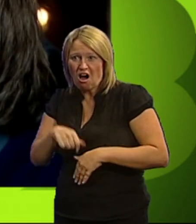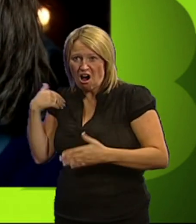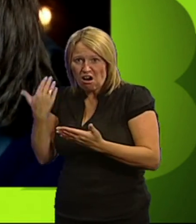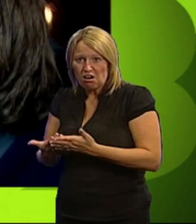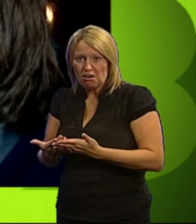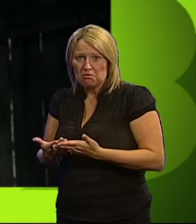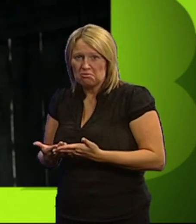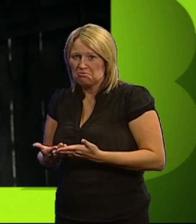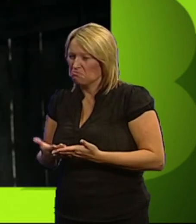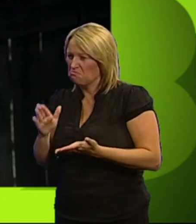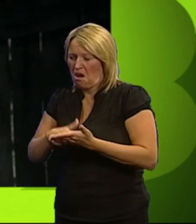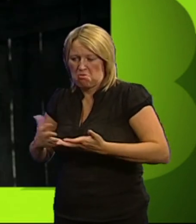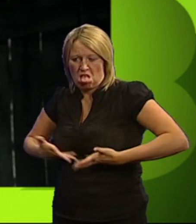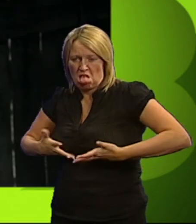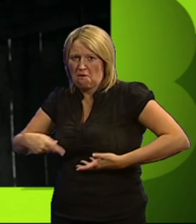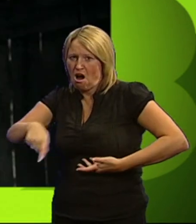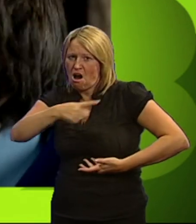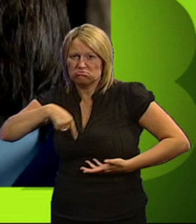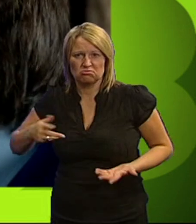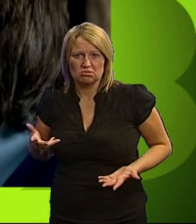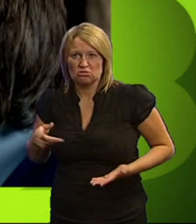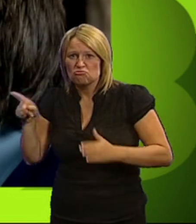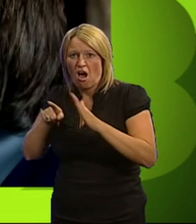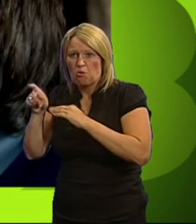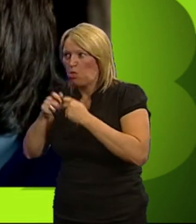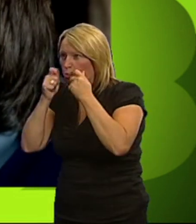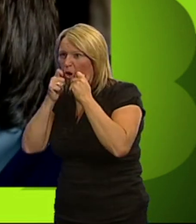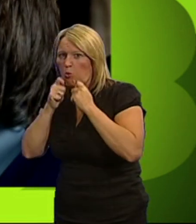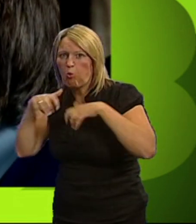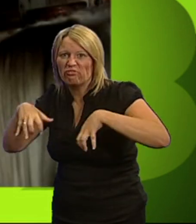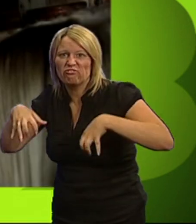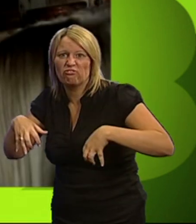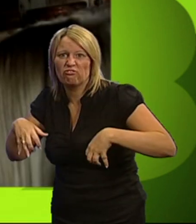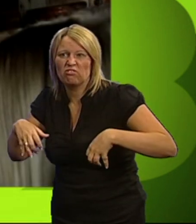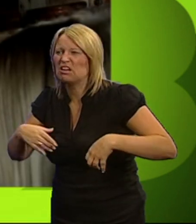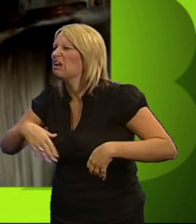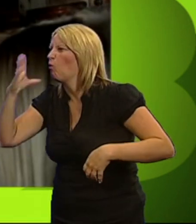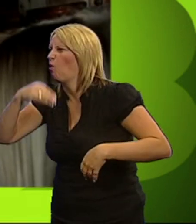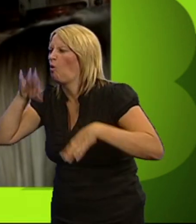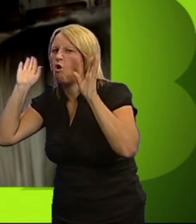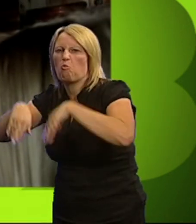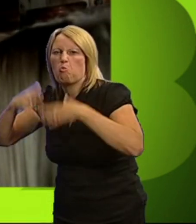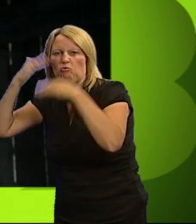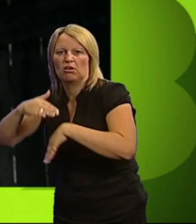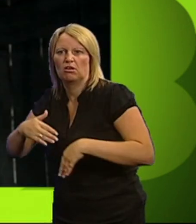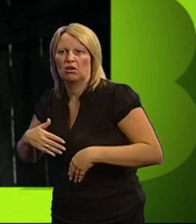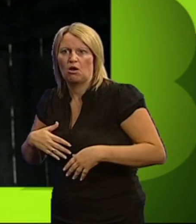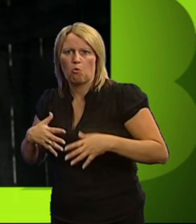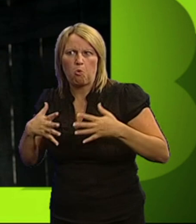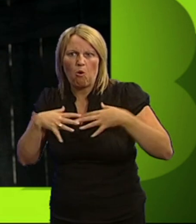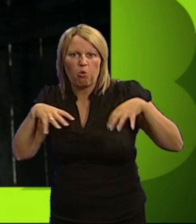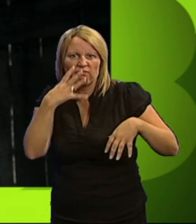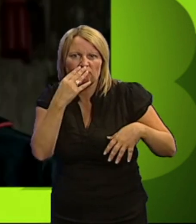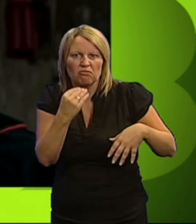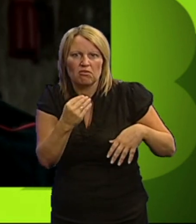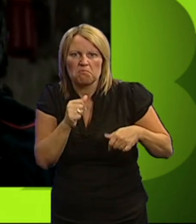she's let us down? Mum doesn't care about us. She ran off with a werewolf. Get over it. Werewolf? This gets